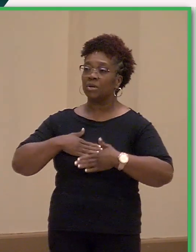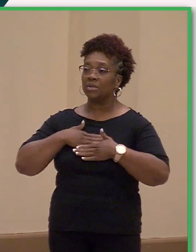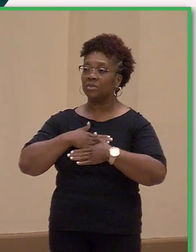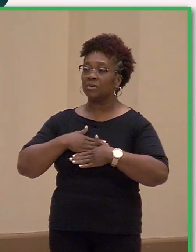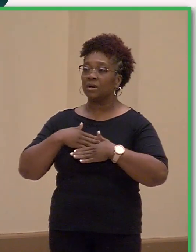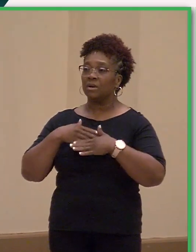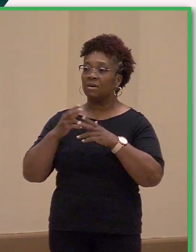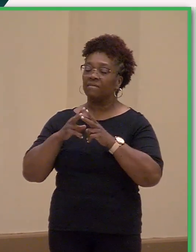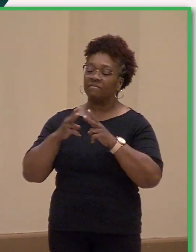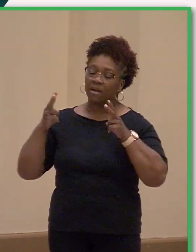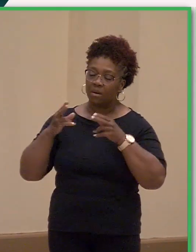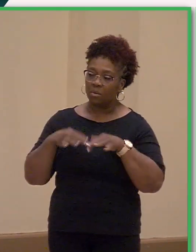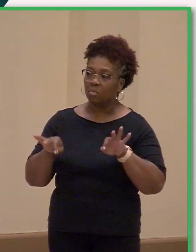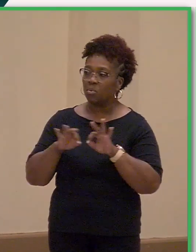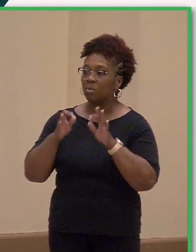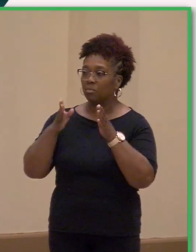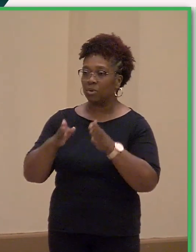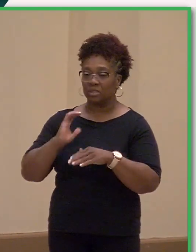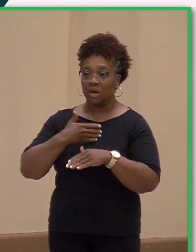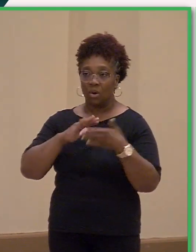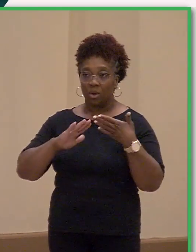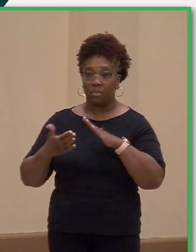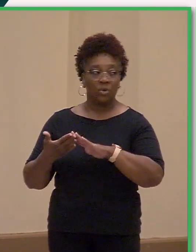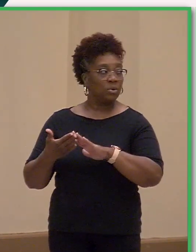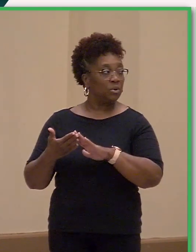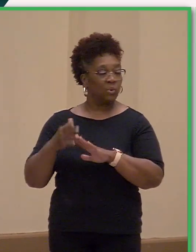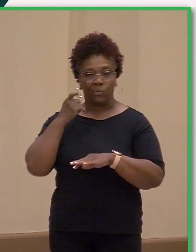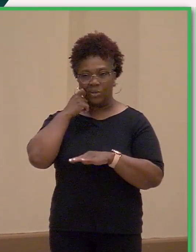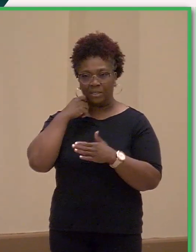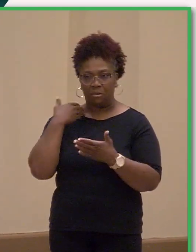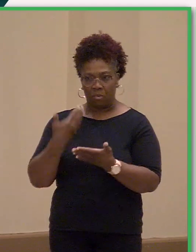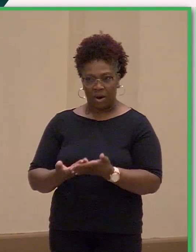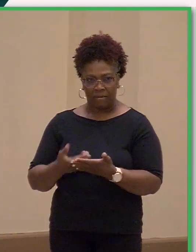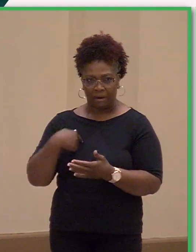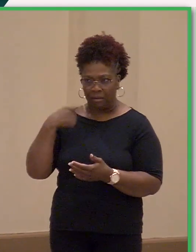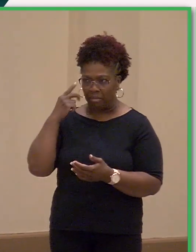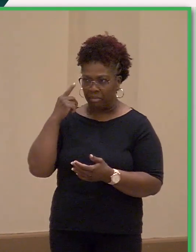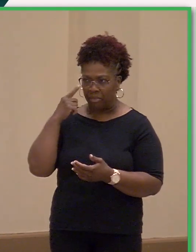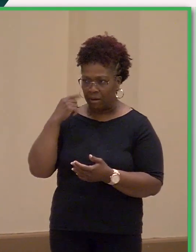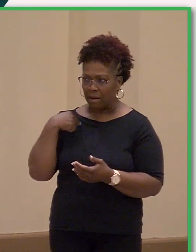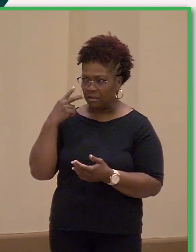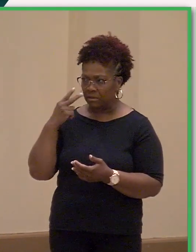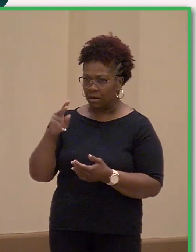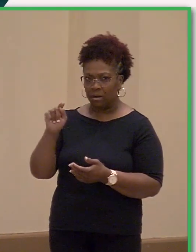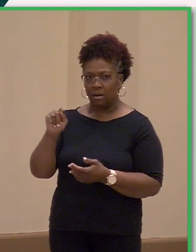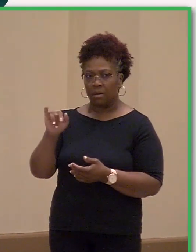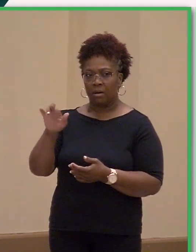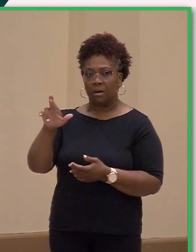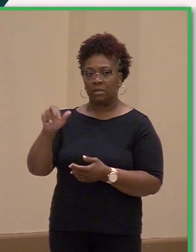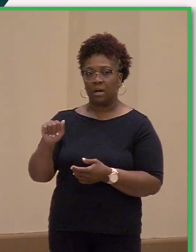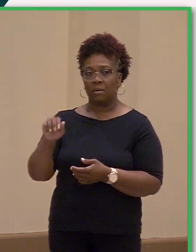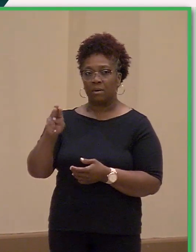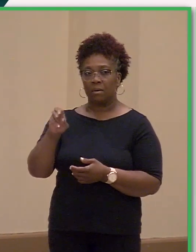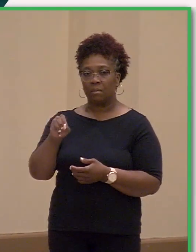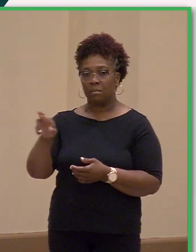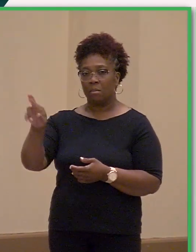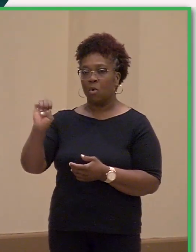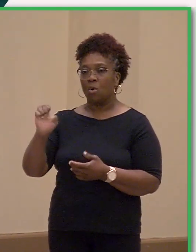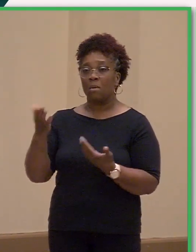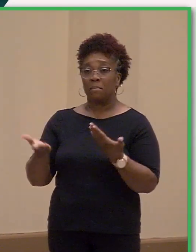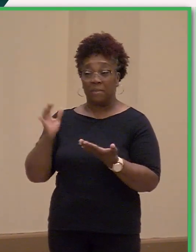very important individual in our community. She just walked in. I think I saw her, Ms. Tyra Moore. Some of you may have heard that